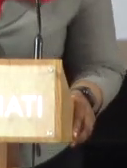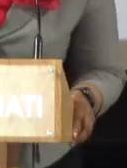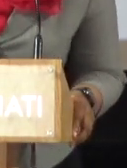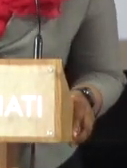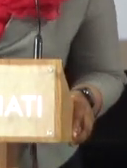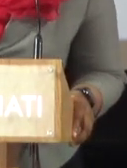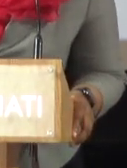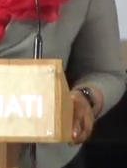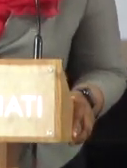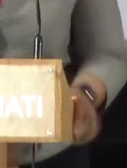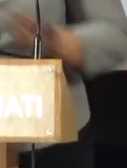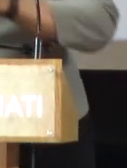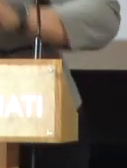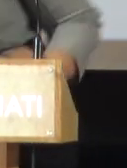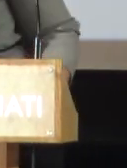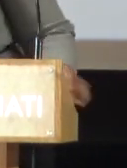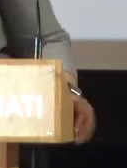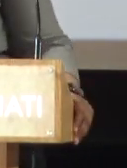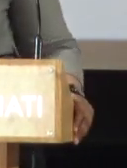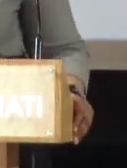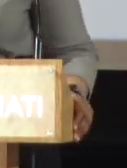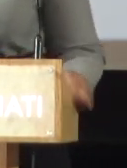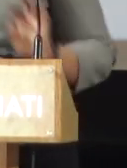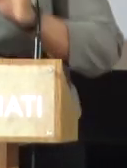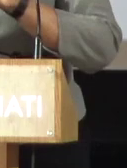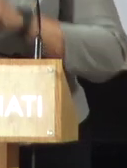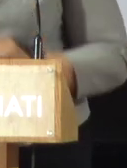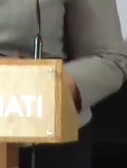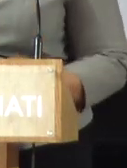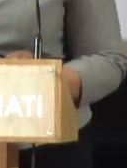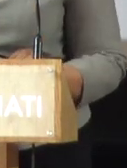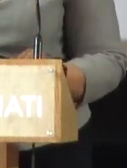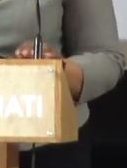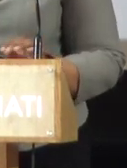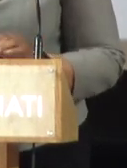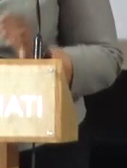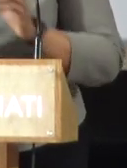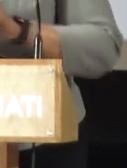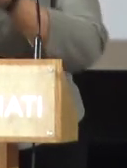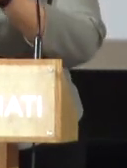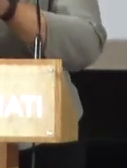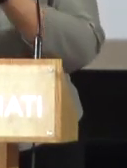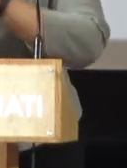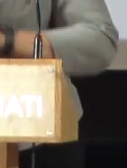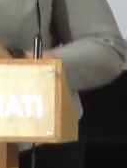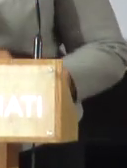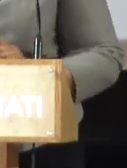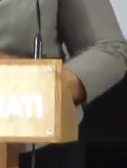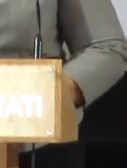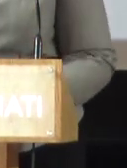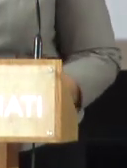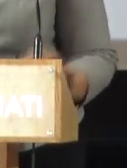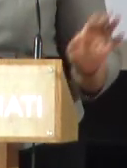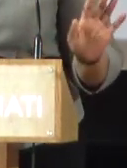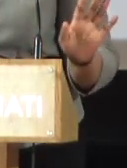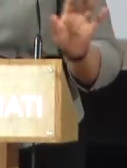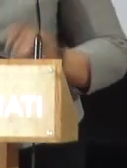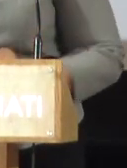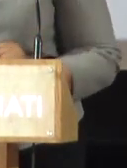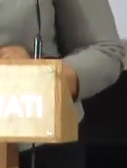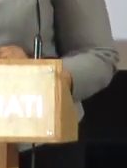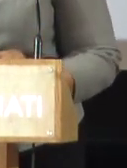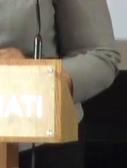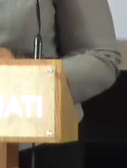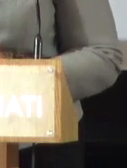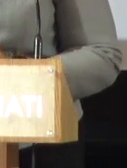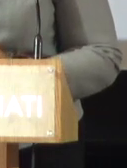Blizinski, B-L-I-N-Z, okay. But yes, there is a central IRB, so I would say touch base with her. That is definitely